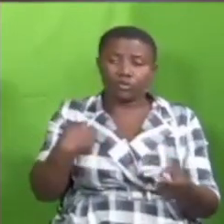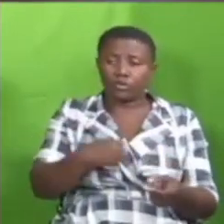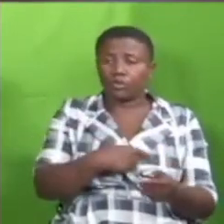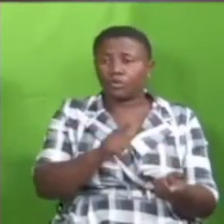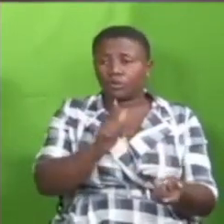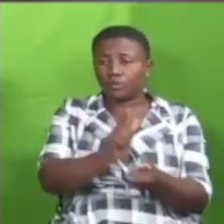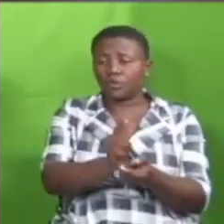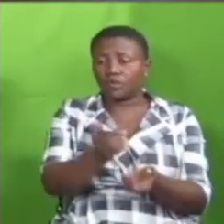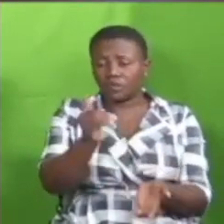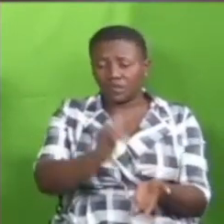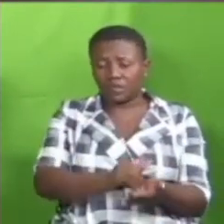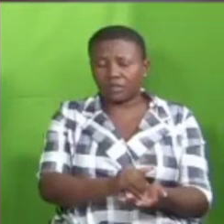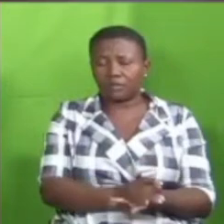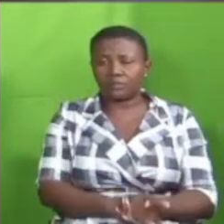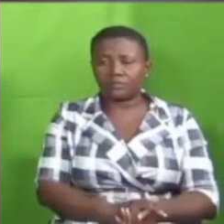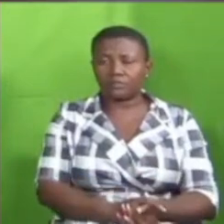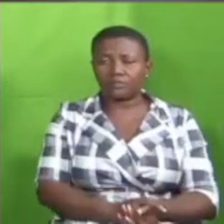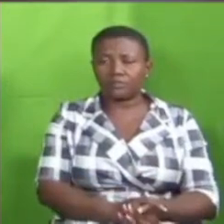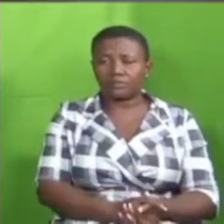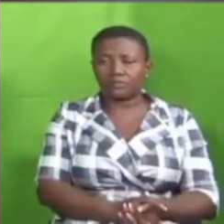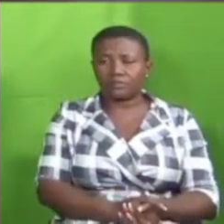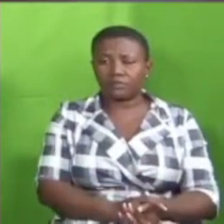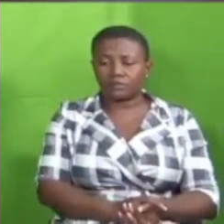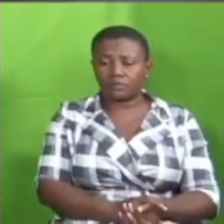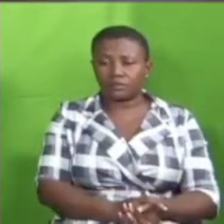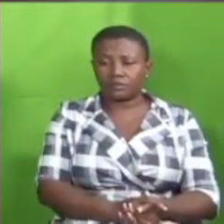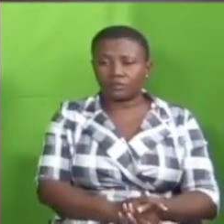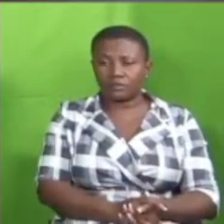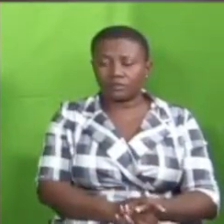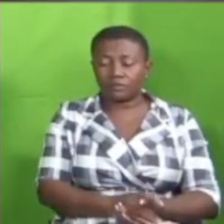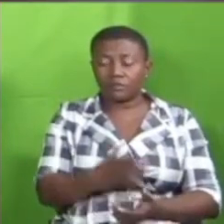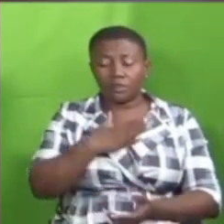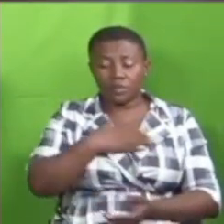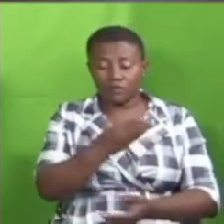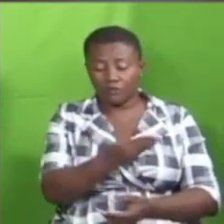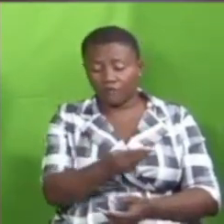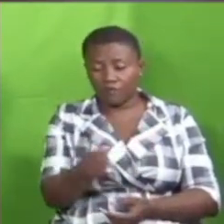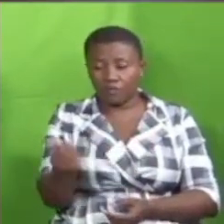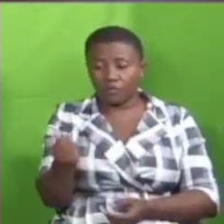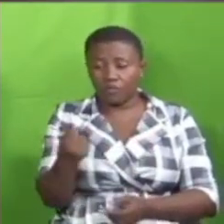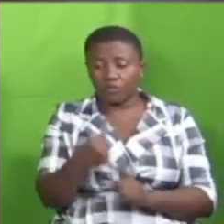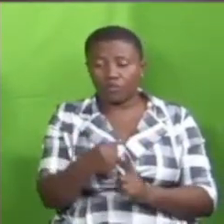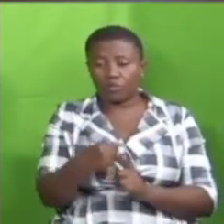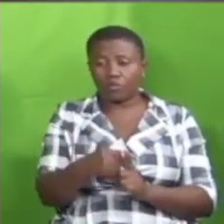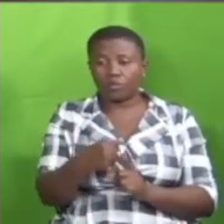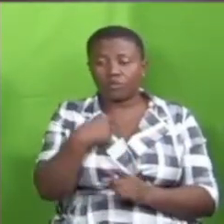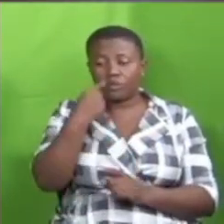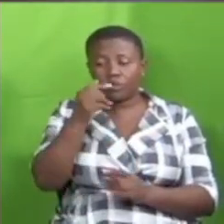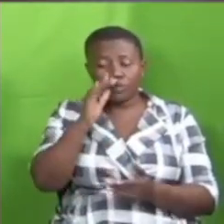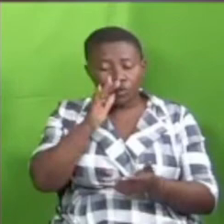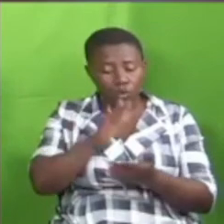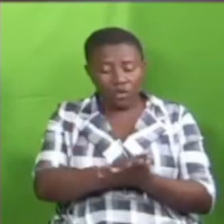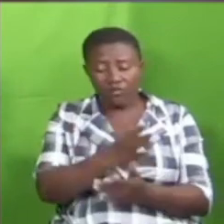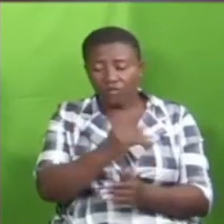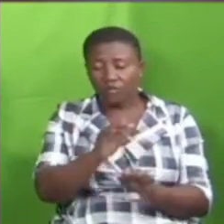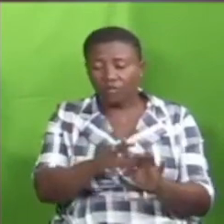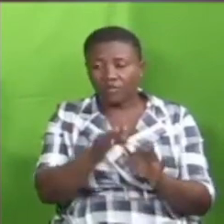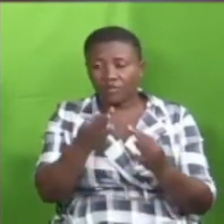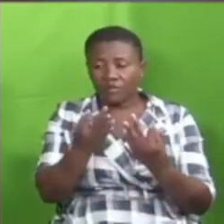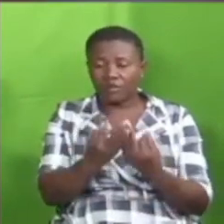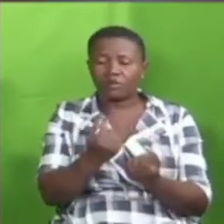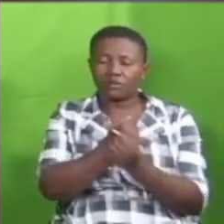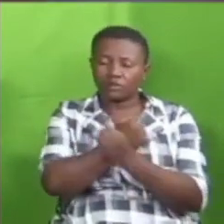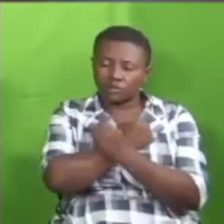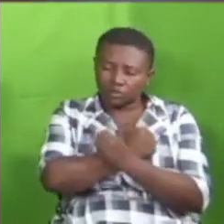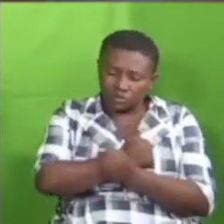this transitional space. Mr. Speaker, with those few words, I will wish the wife and the family condolences